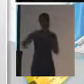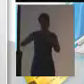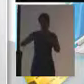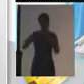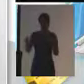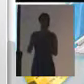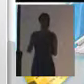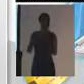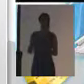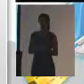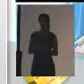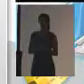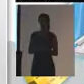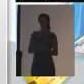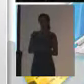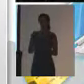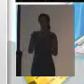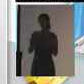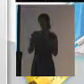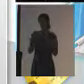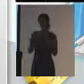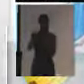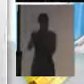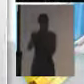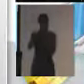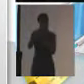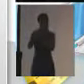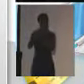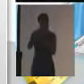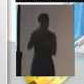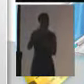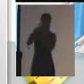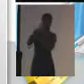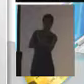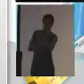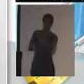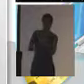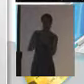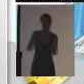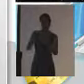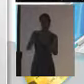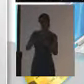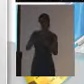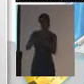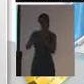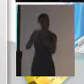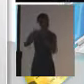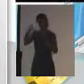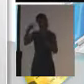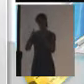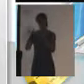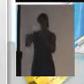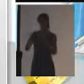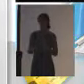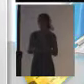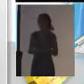arms will mean that it would be quite that the rocking would be quite balanced, but we decided to focus